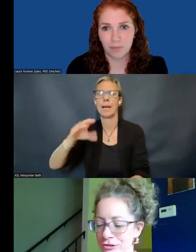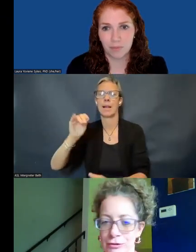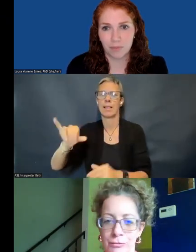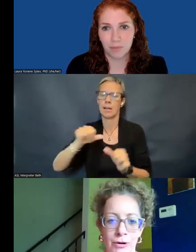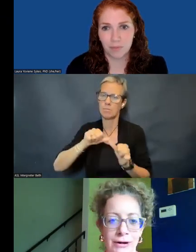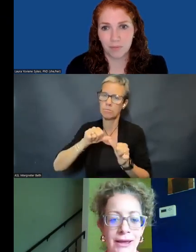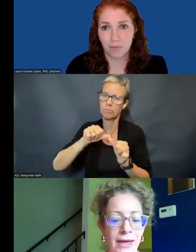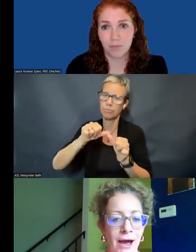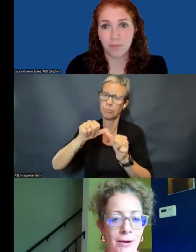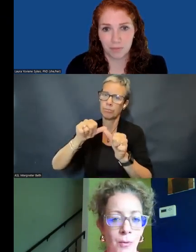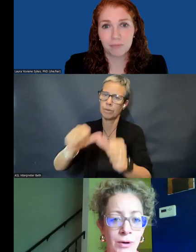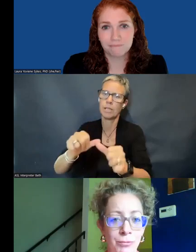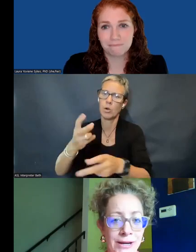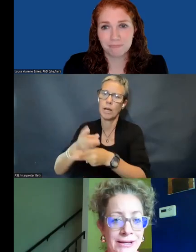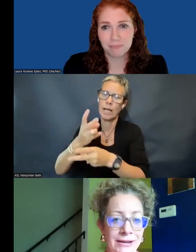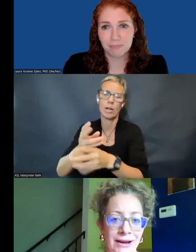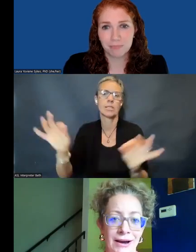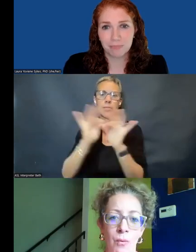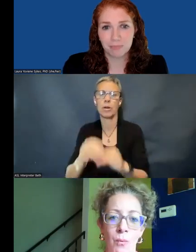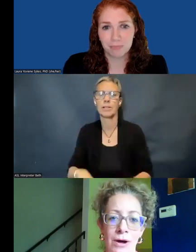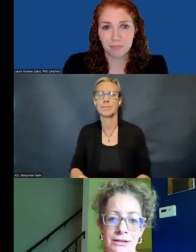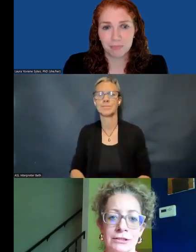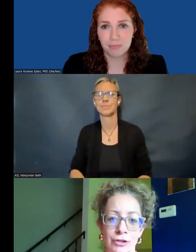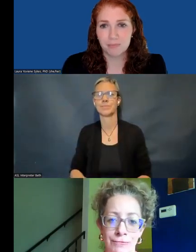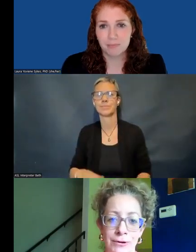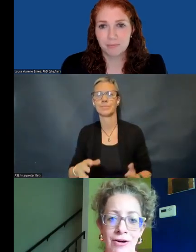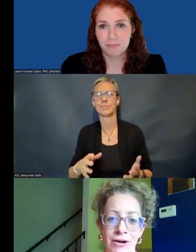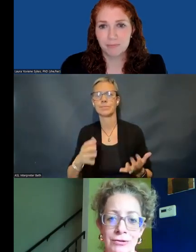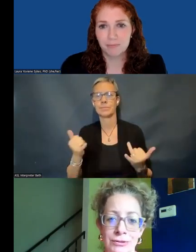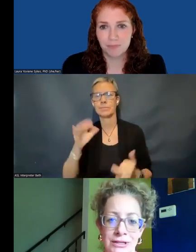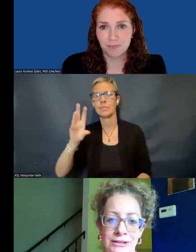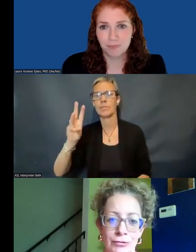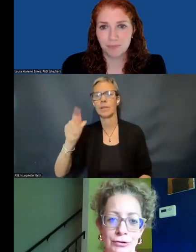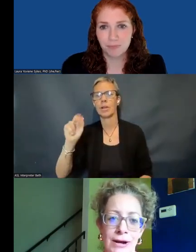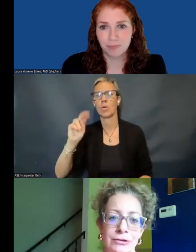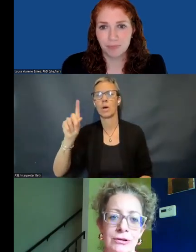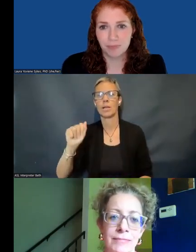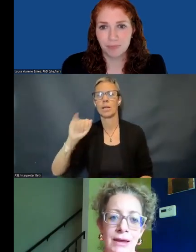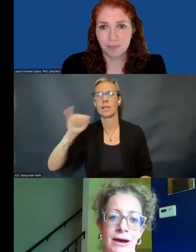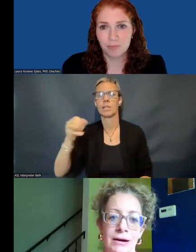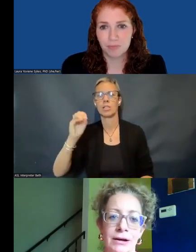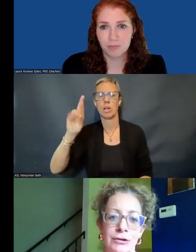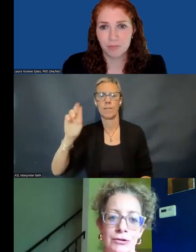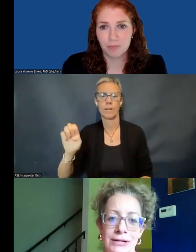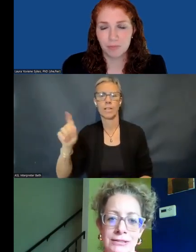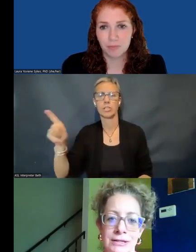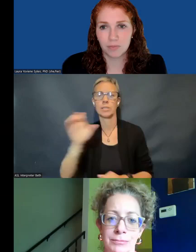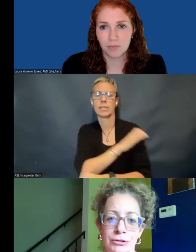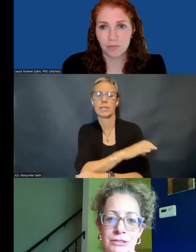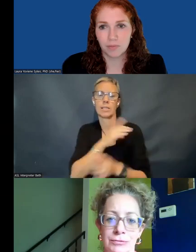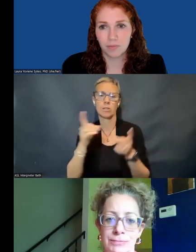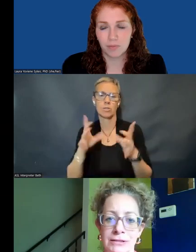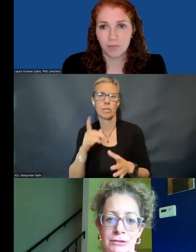intervention is just so important. Want to bring Wanda Joffrey on, who is the Clinical Director, Acute Crisis